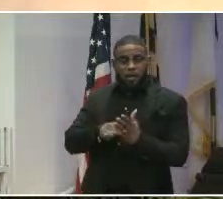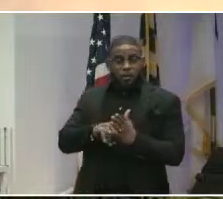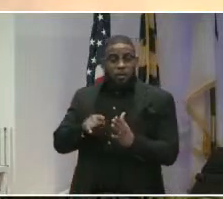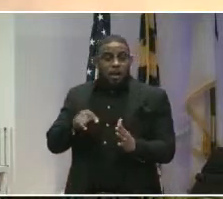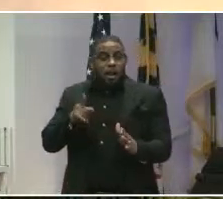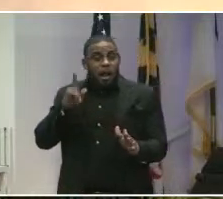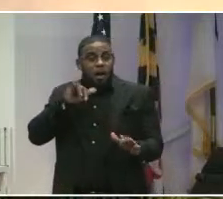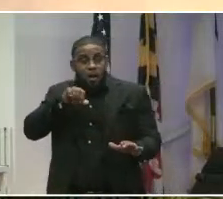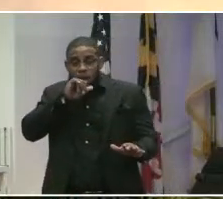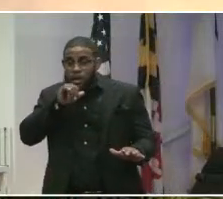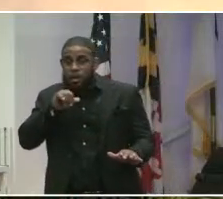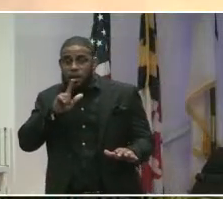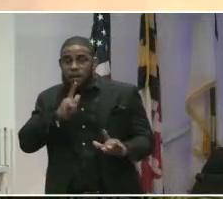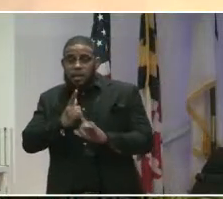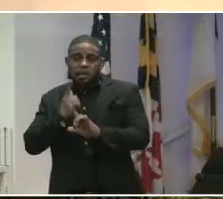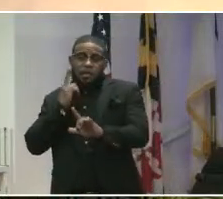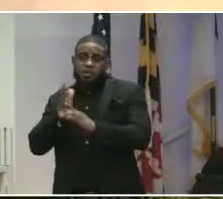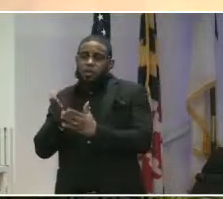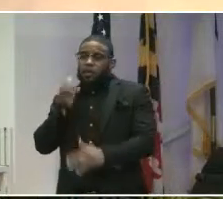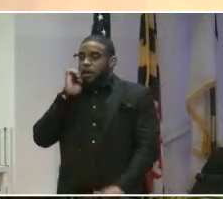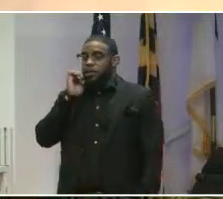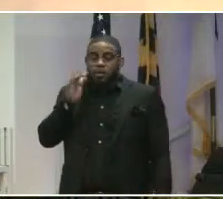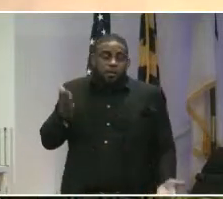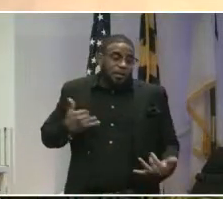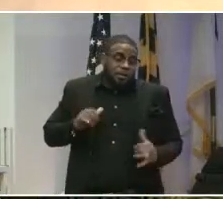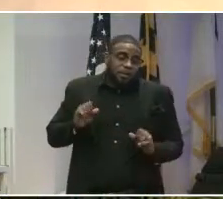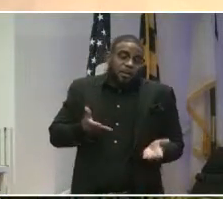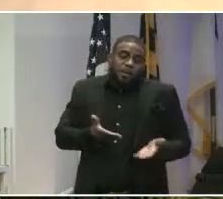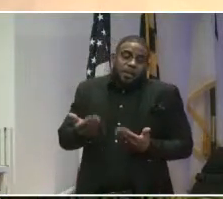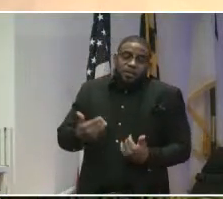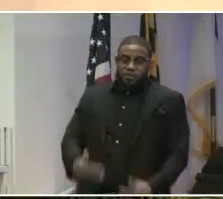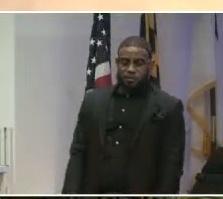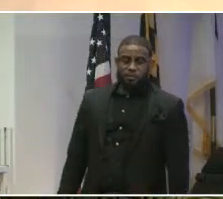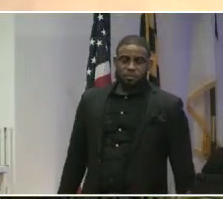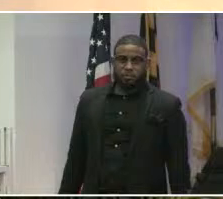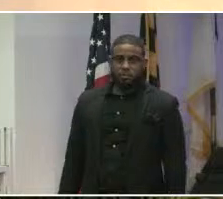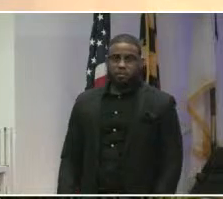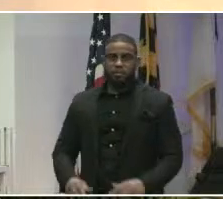it, I would love limousine service every day. Have somebody carry you.